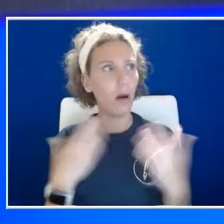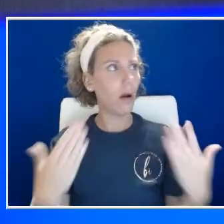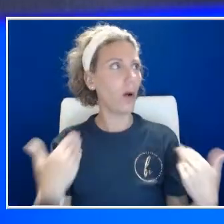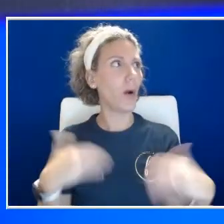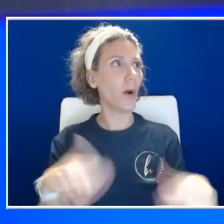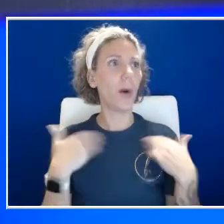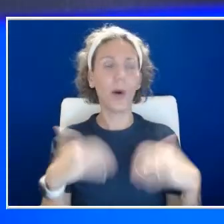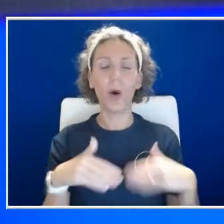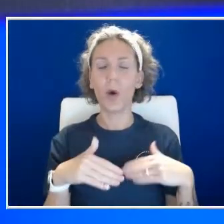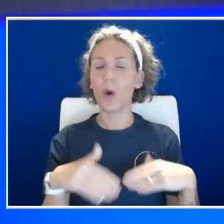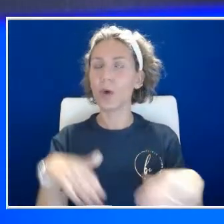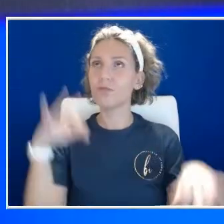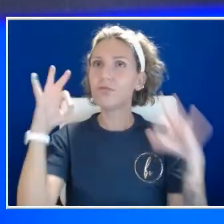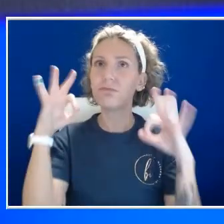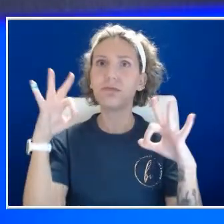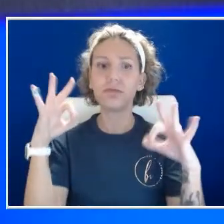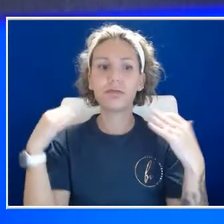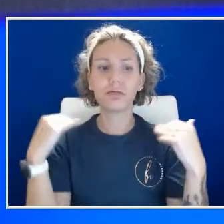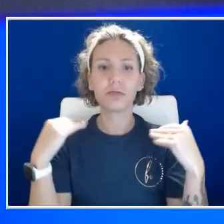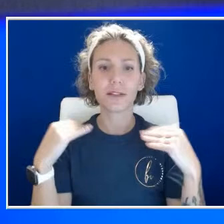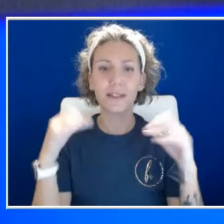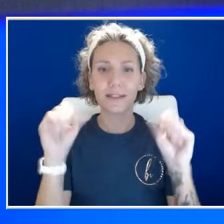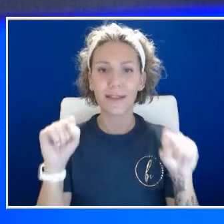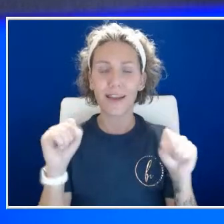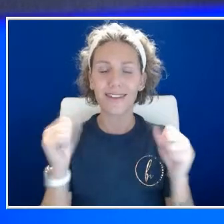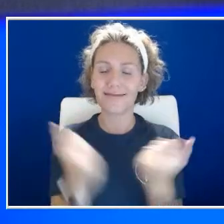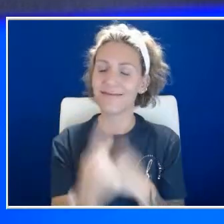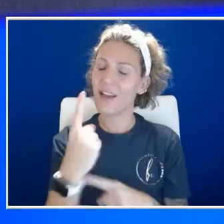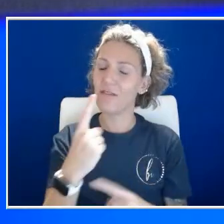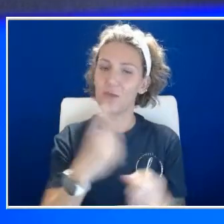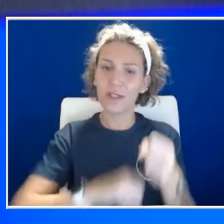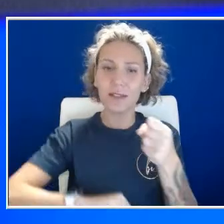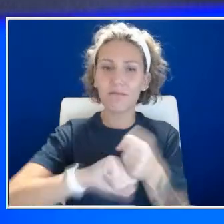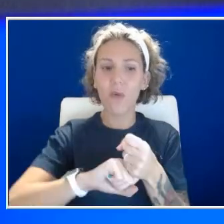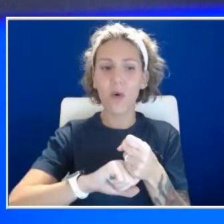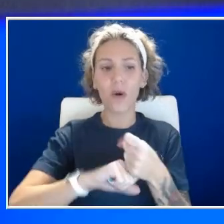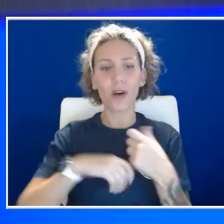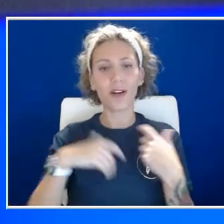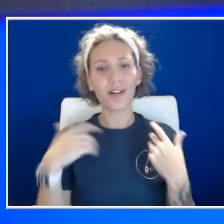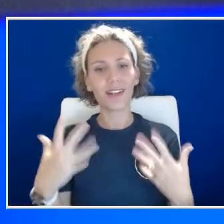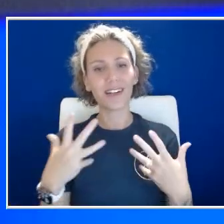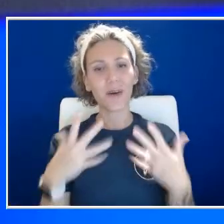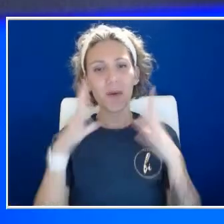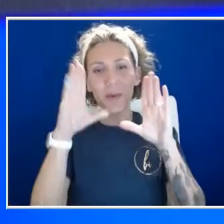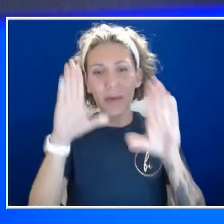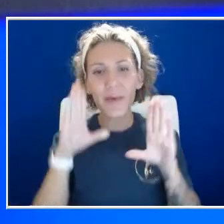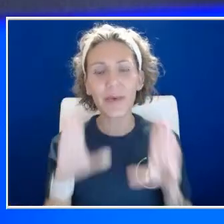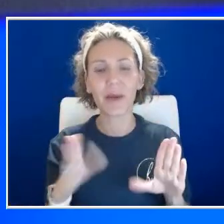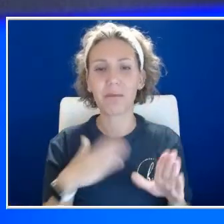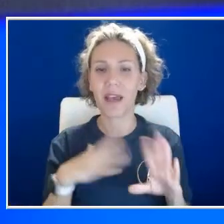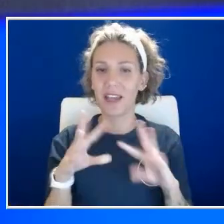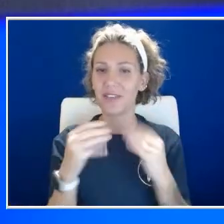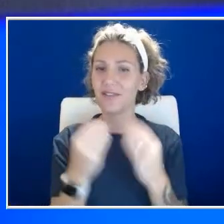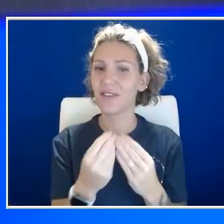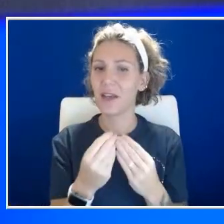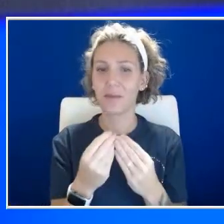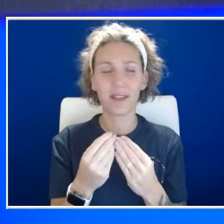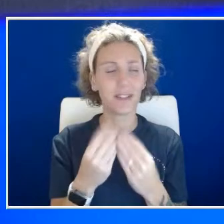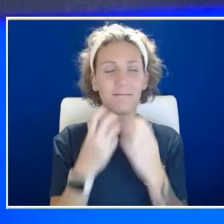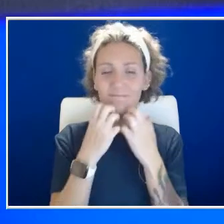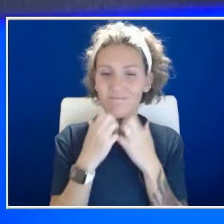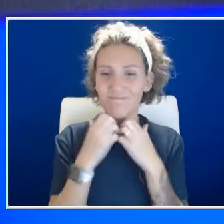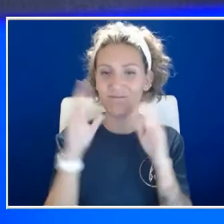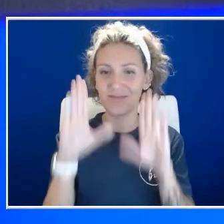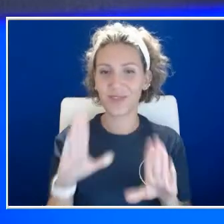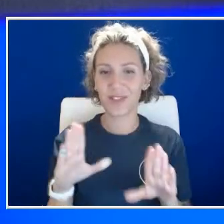Just, yes. Everybody's been very supportive, very, very wonderful. My family's wonderful. And these two